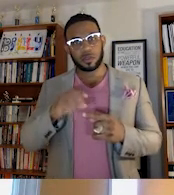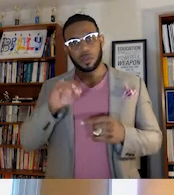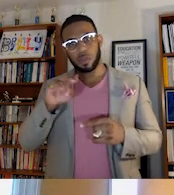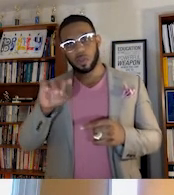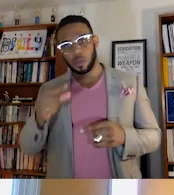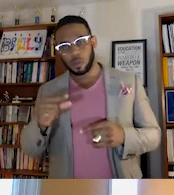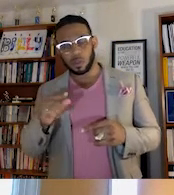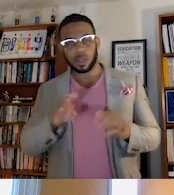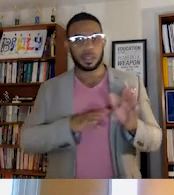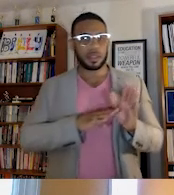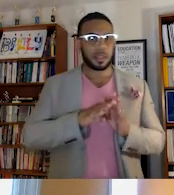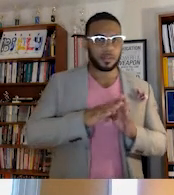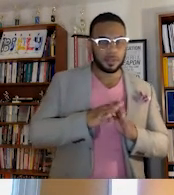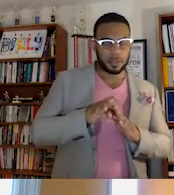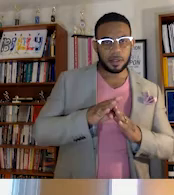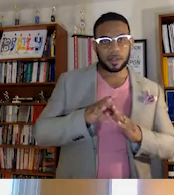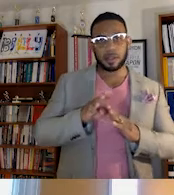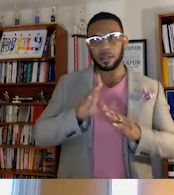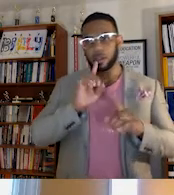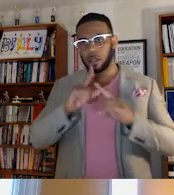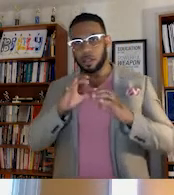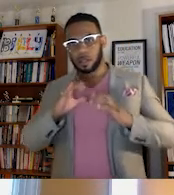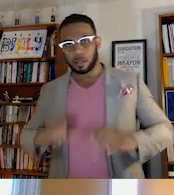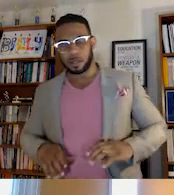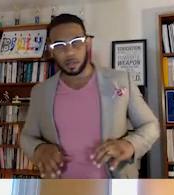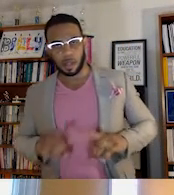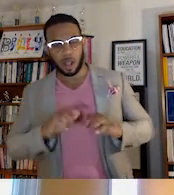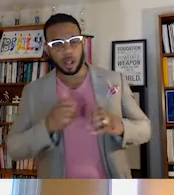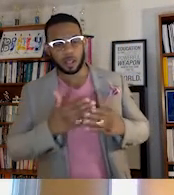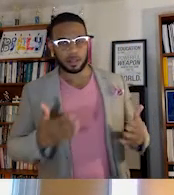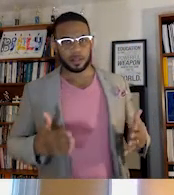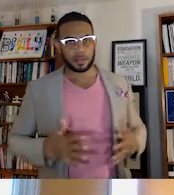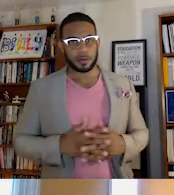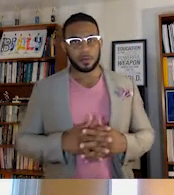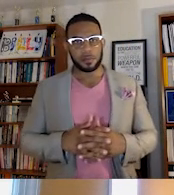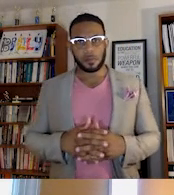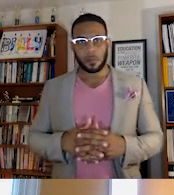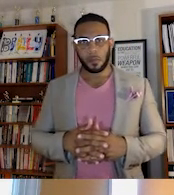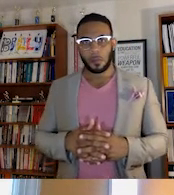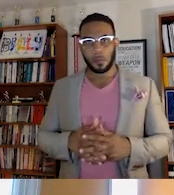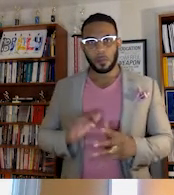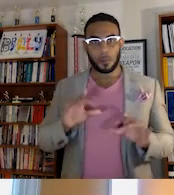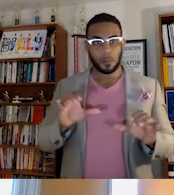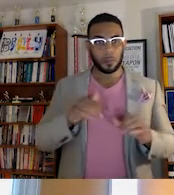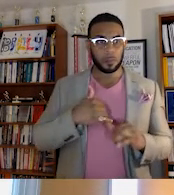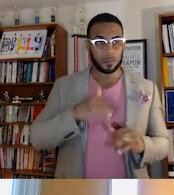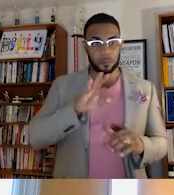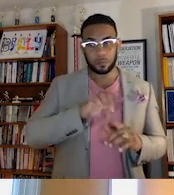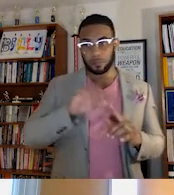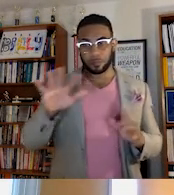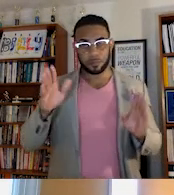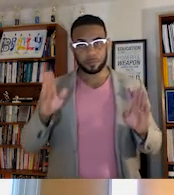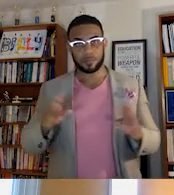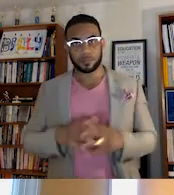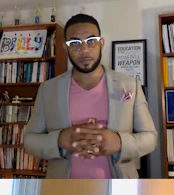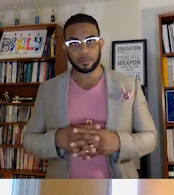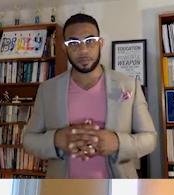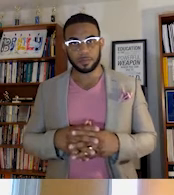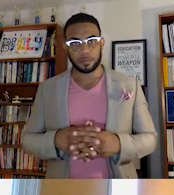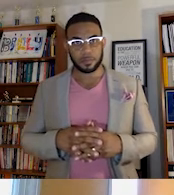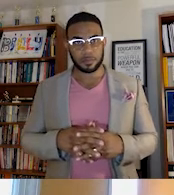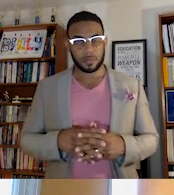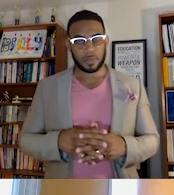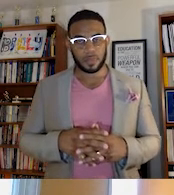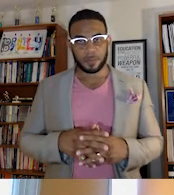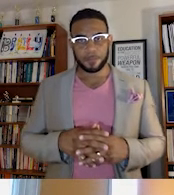coding, development, talking to customers, all the other things that I do in my 9-to-5 job. So